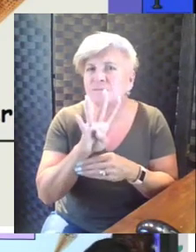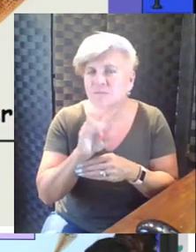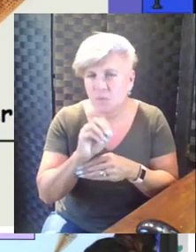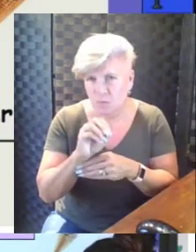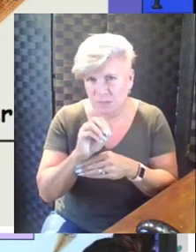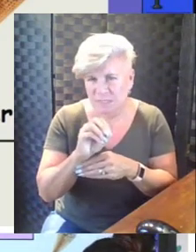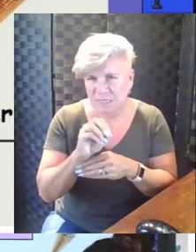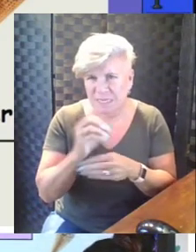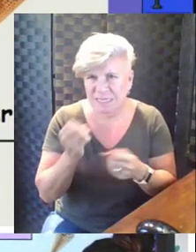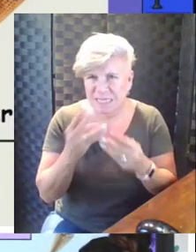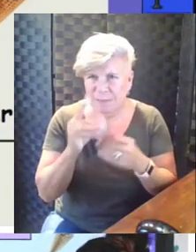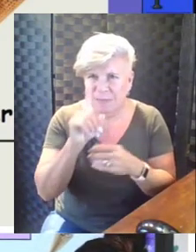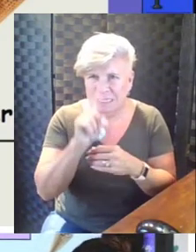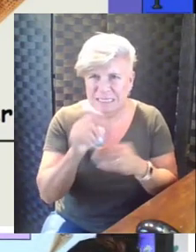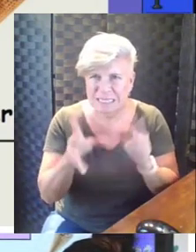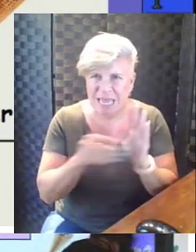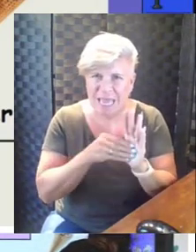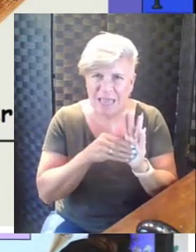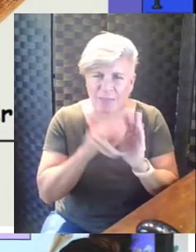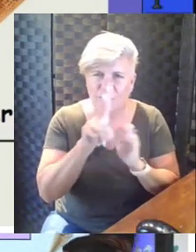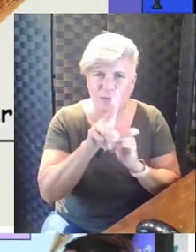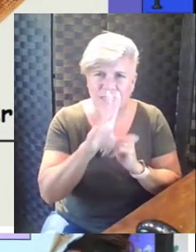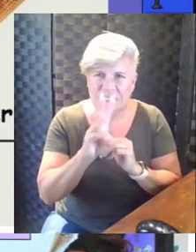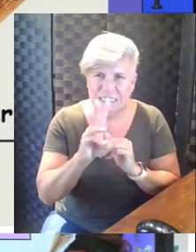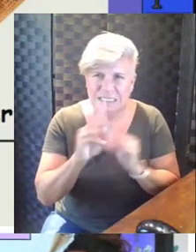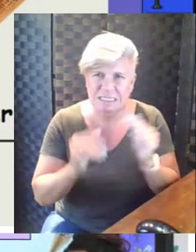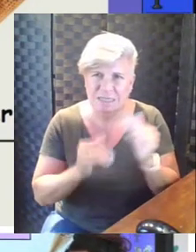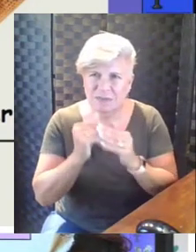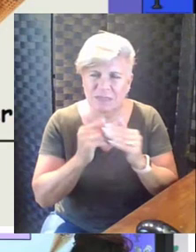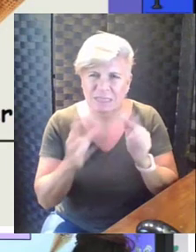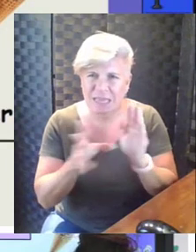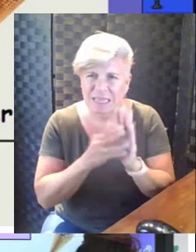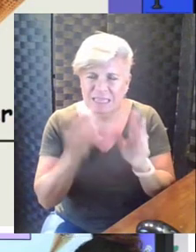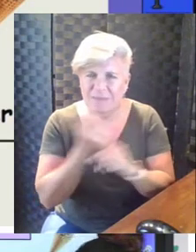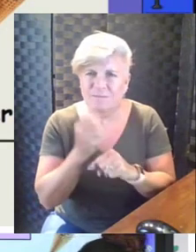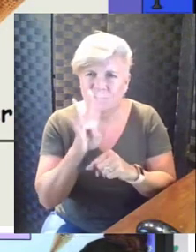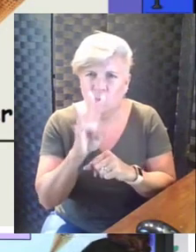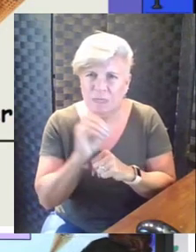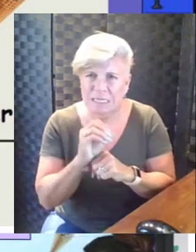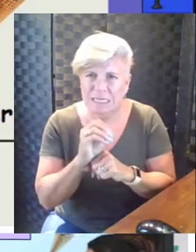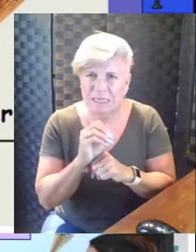40. How many would I need to add to 36 to get 40?